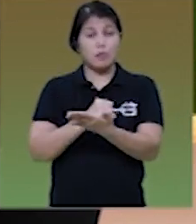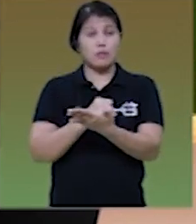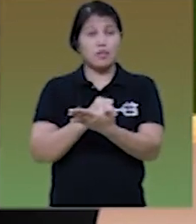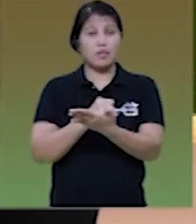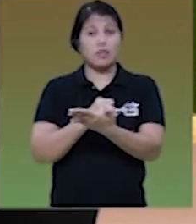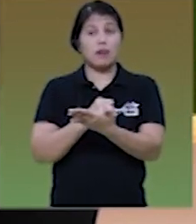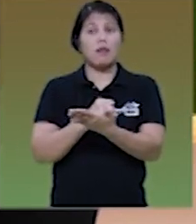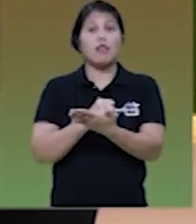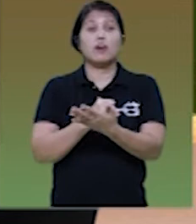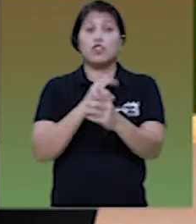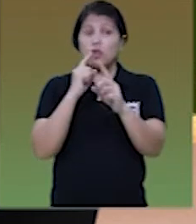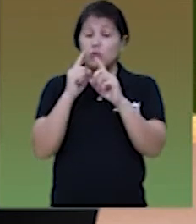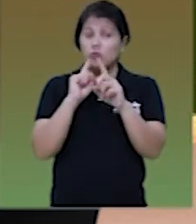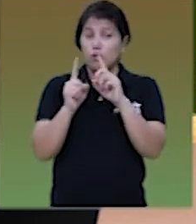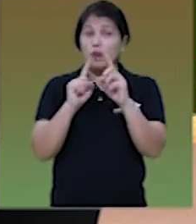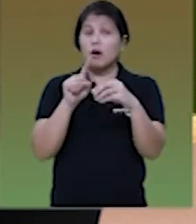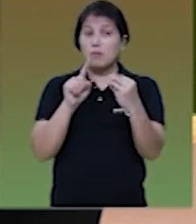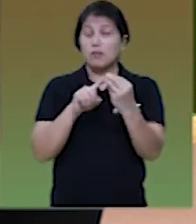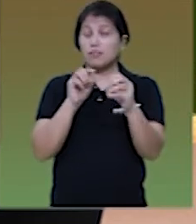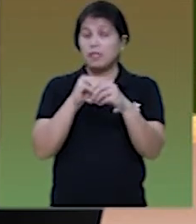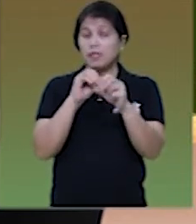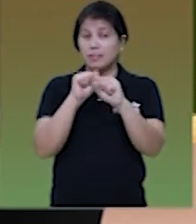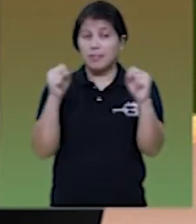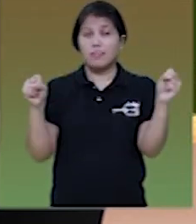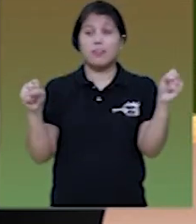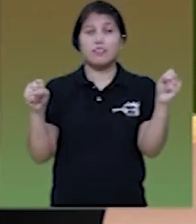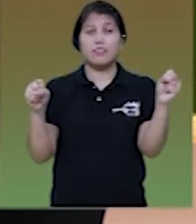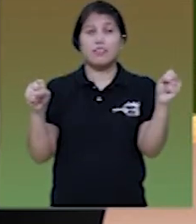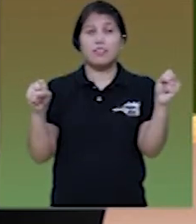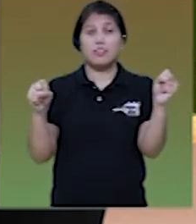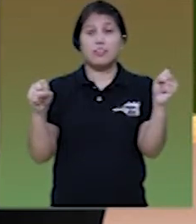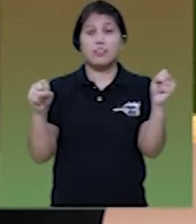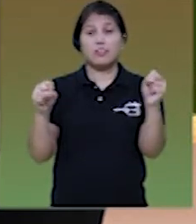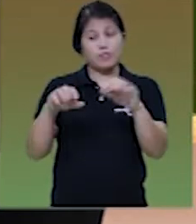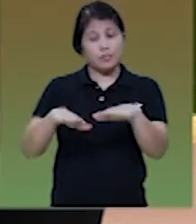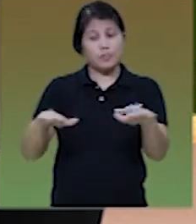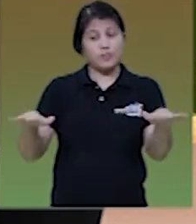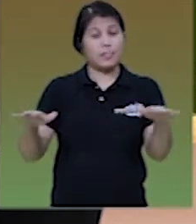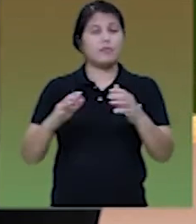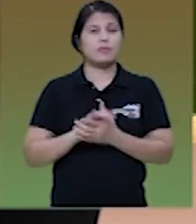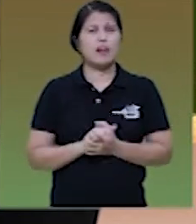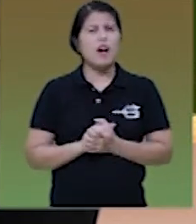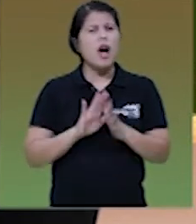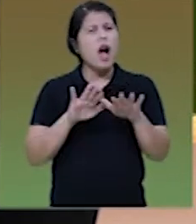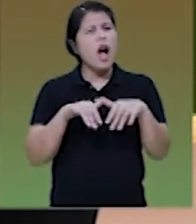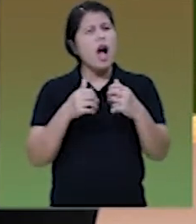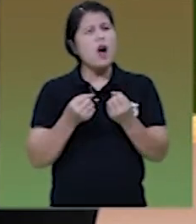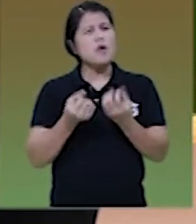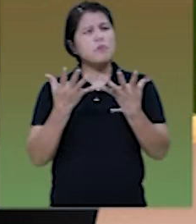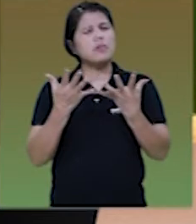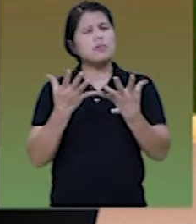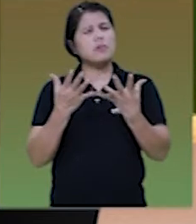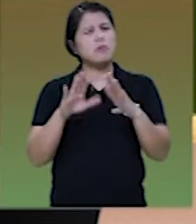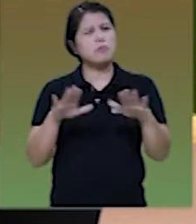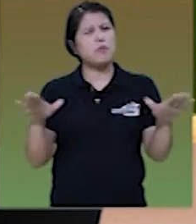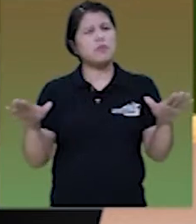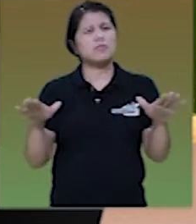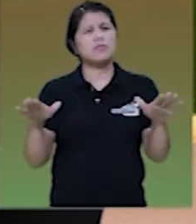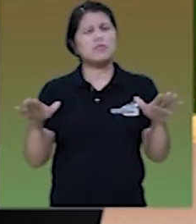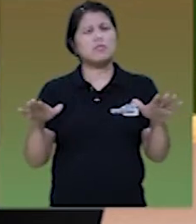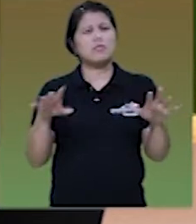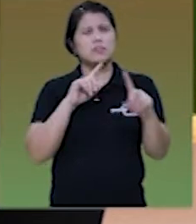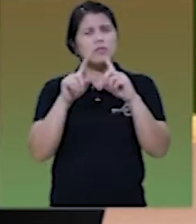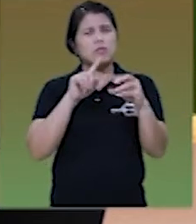the one being talked about in the sentence is the boys. How many boys are we talking about